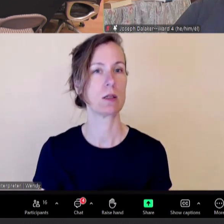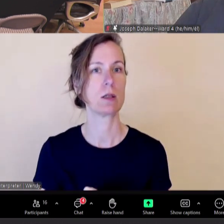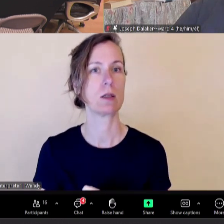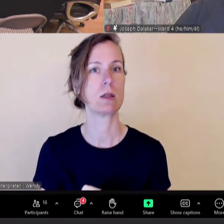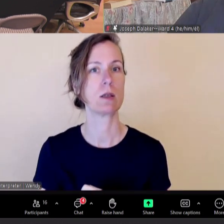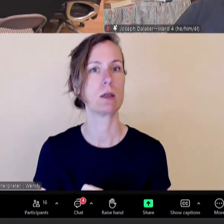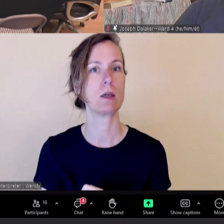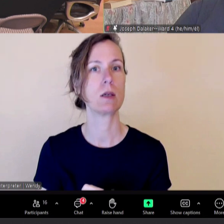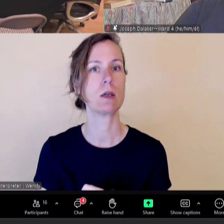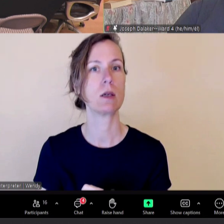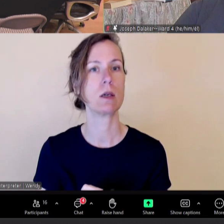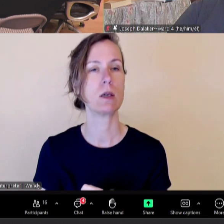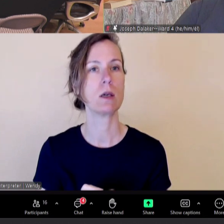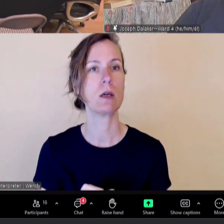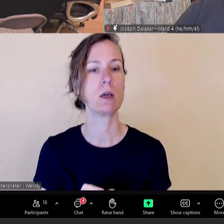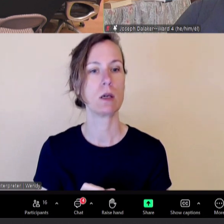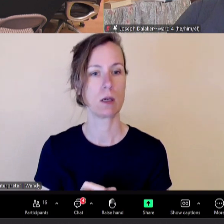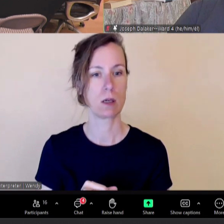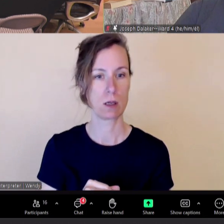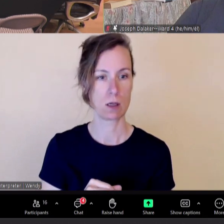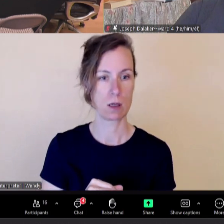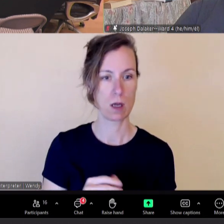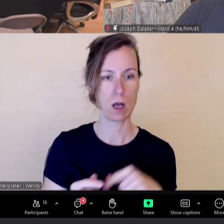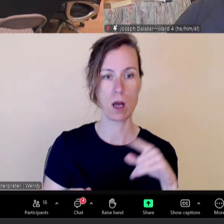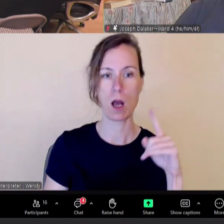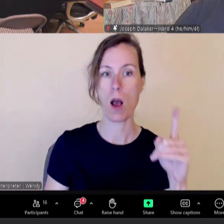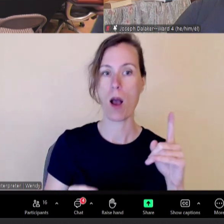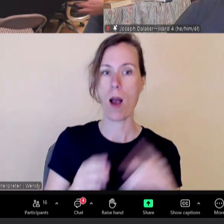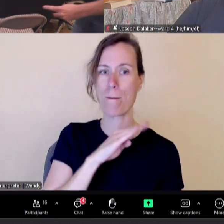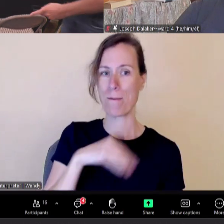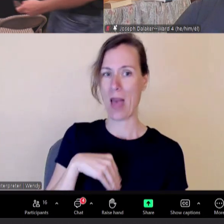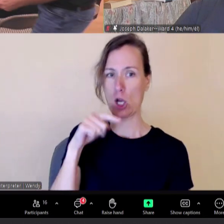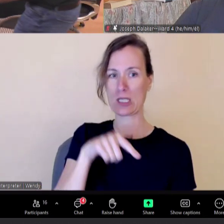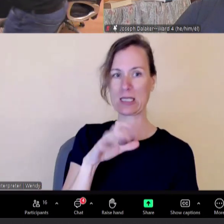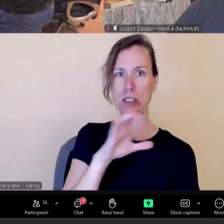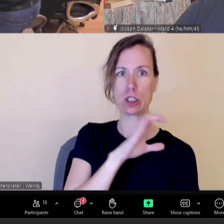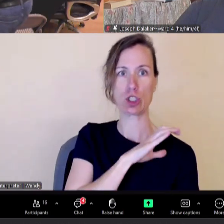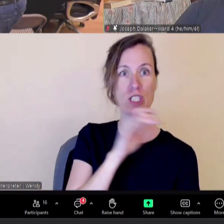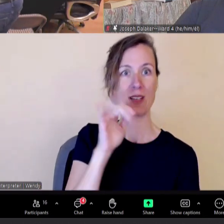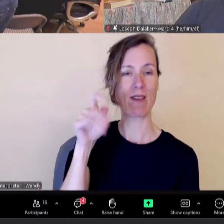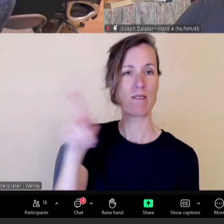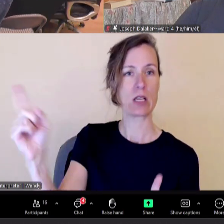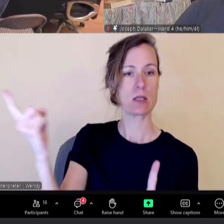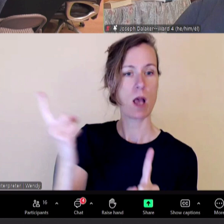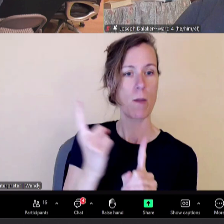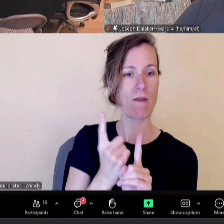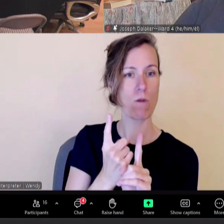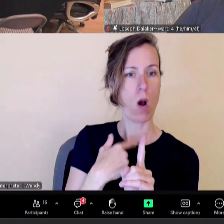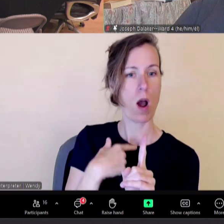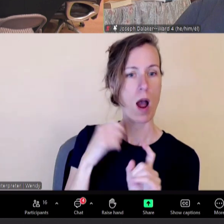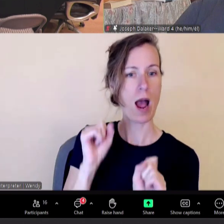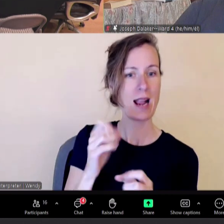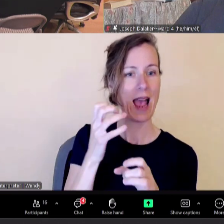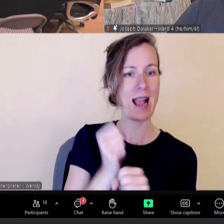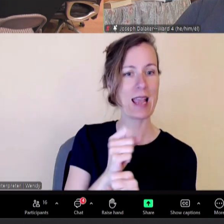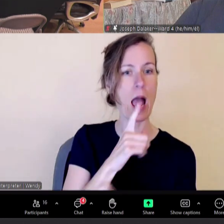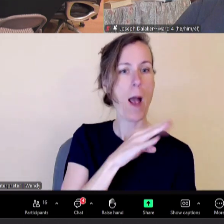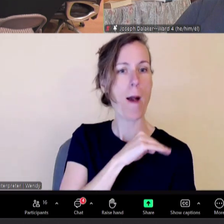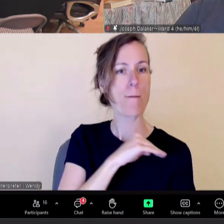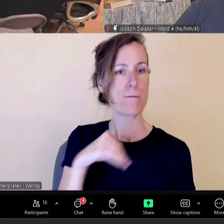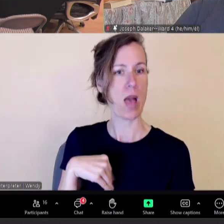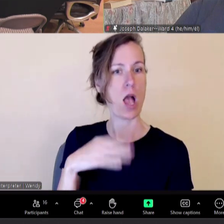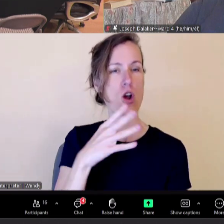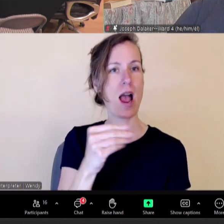Mayor, this is the chief. If, as he's coming forward, if I could get the mayor and council's indulgence, I'd like